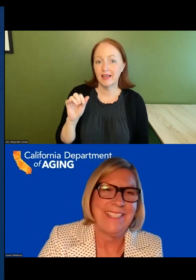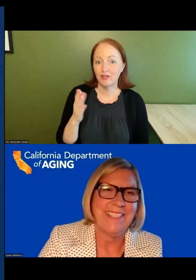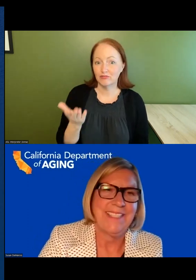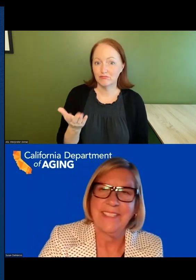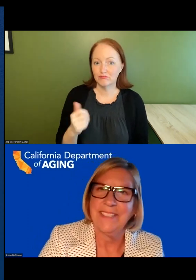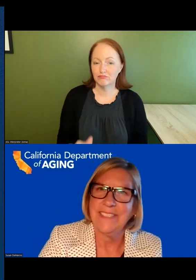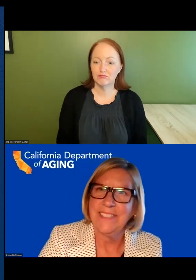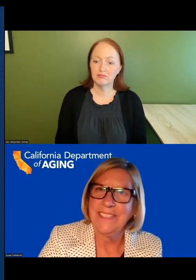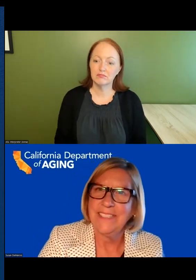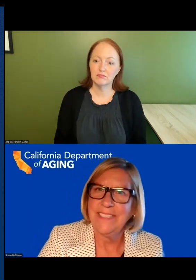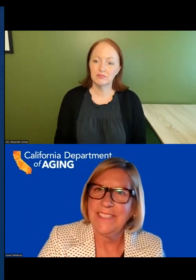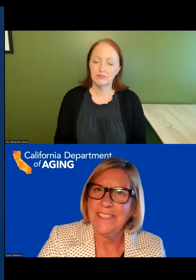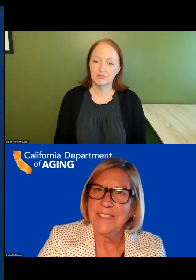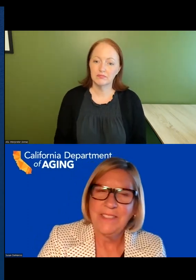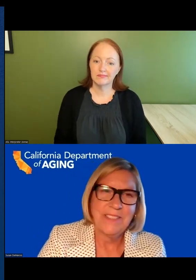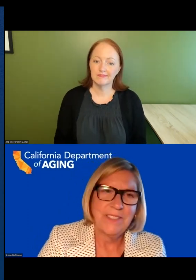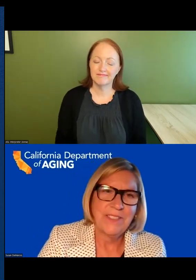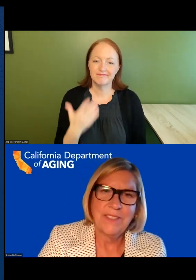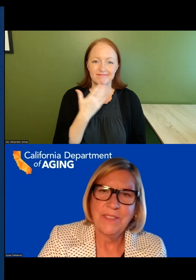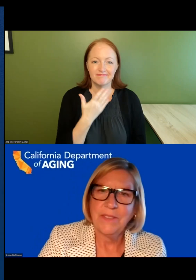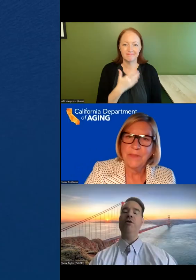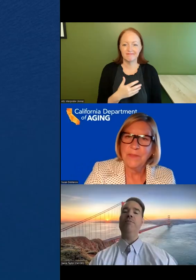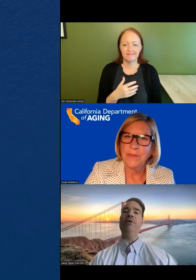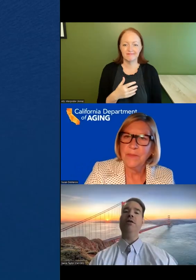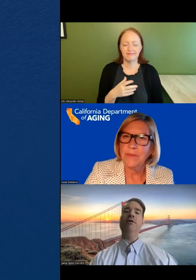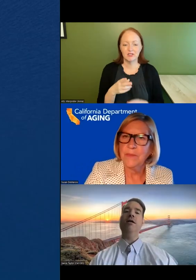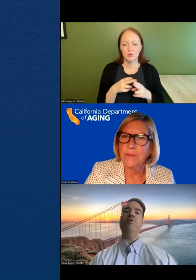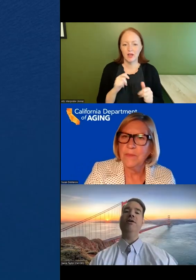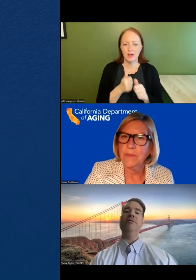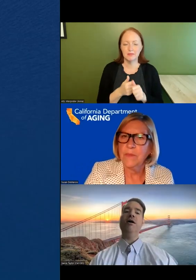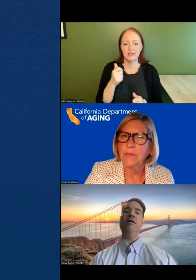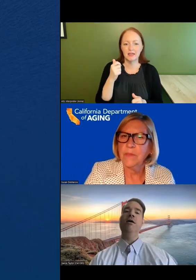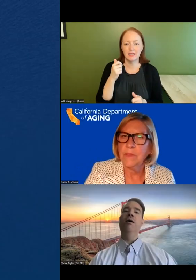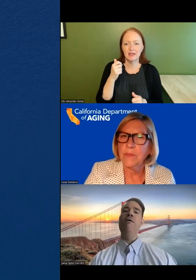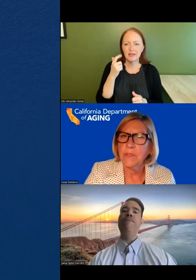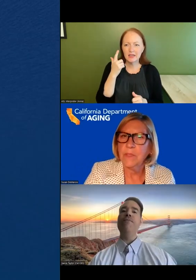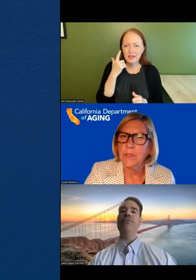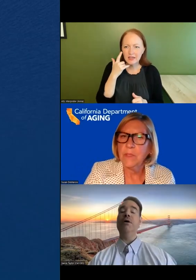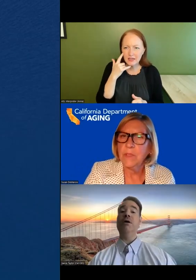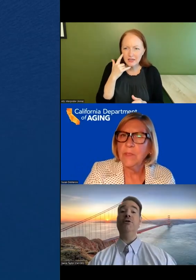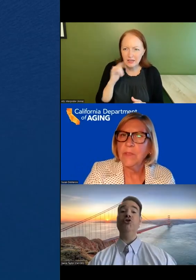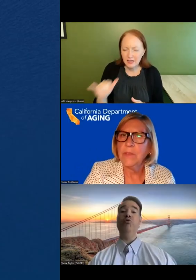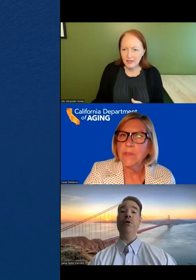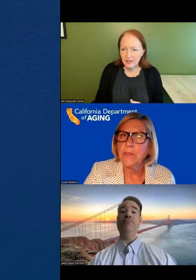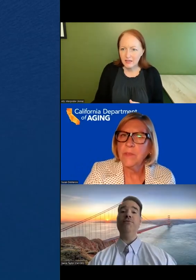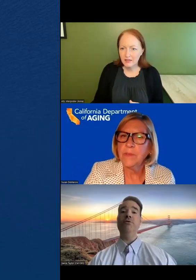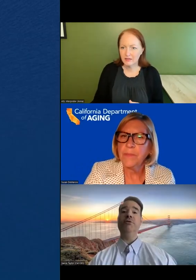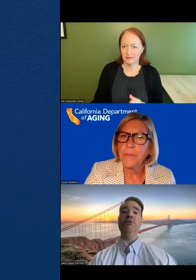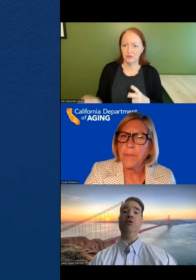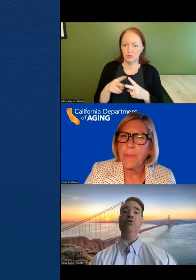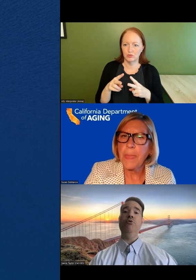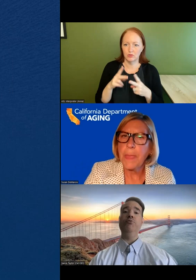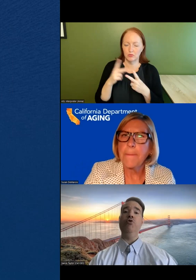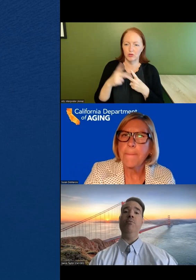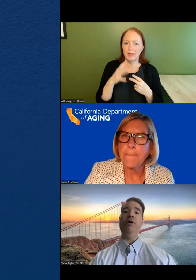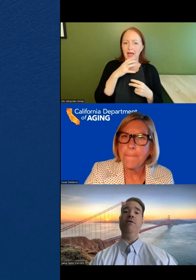Vance. Hi, thank you. Yeah, I just want to provide a quick update on the Cal OES side on two programs. The first is